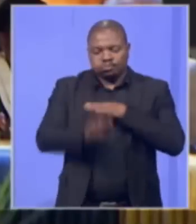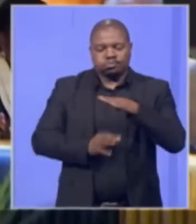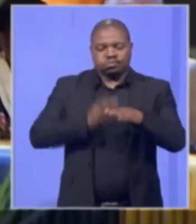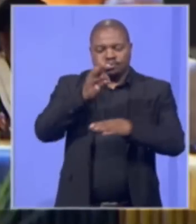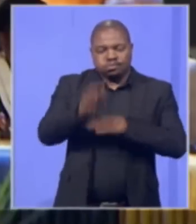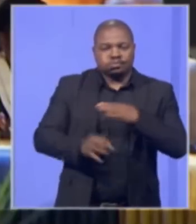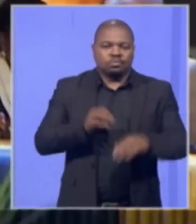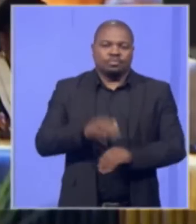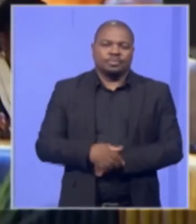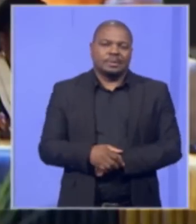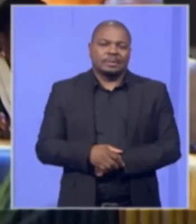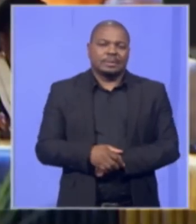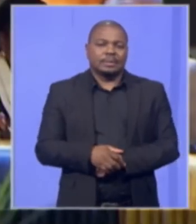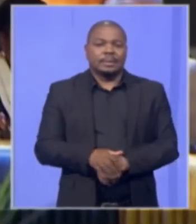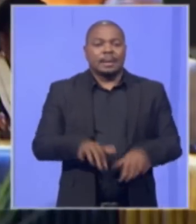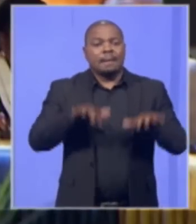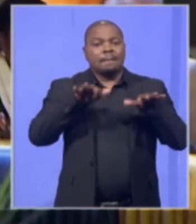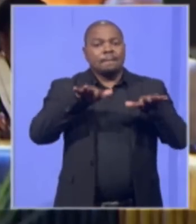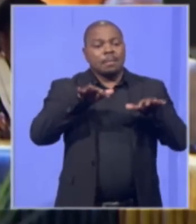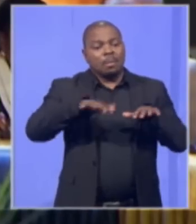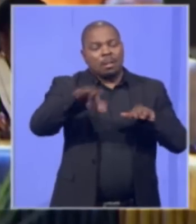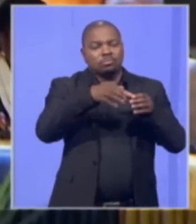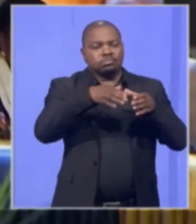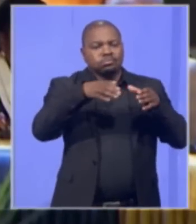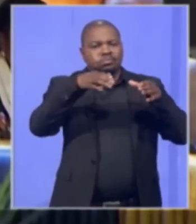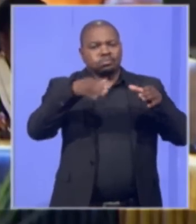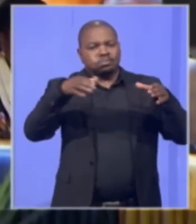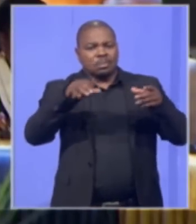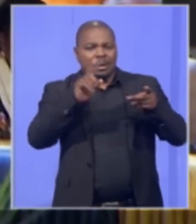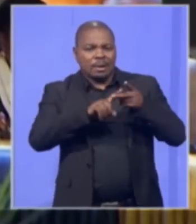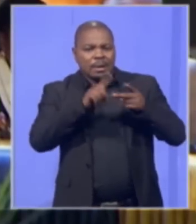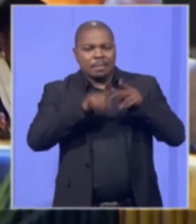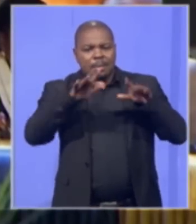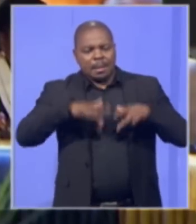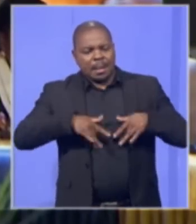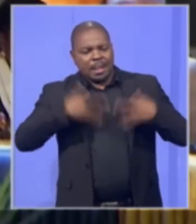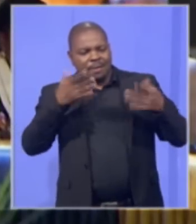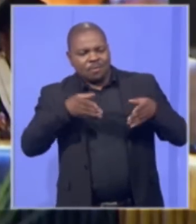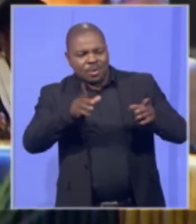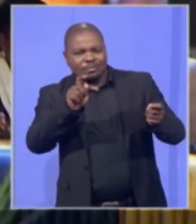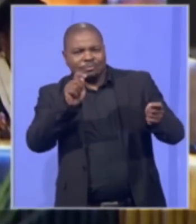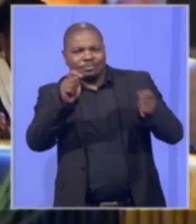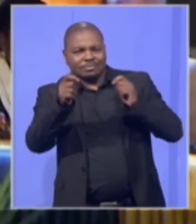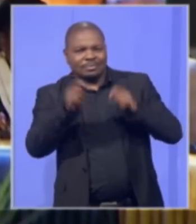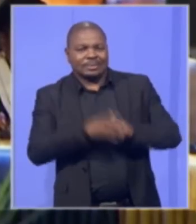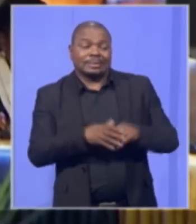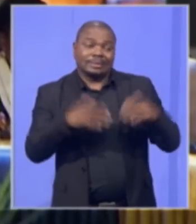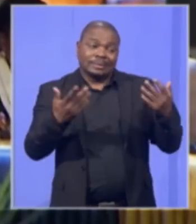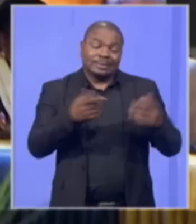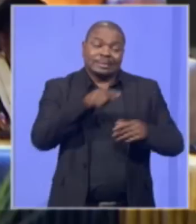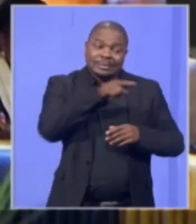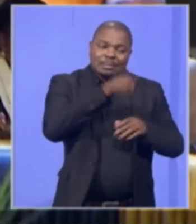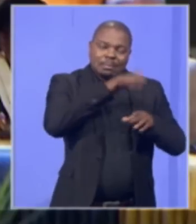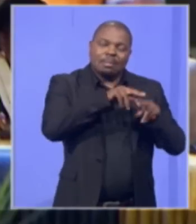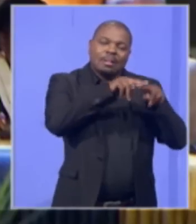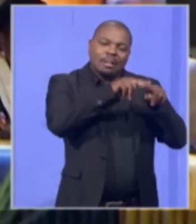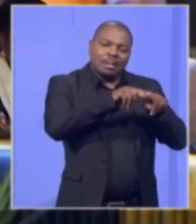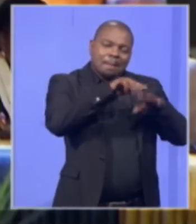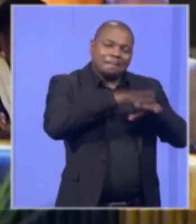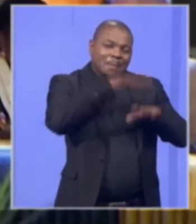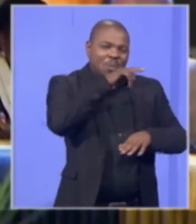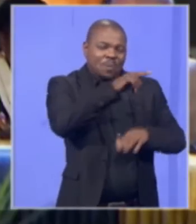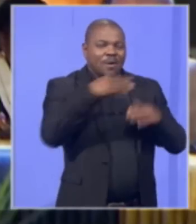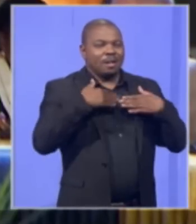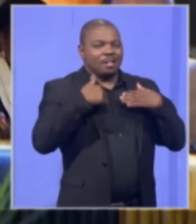Due to increasing population, urbanization, and changing lifestyle, our health burden is increasing,